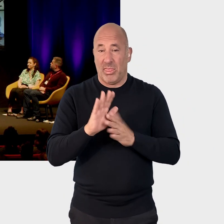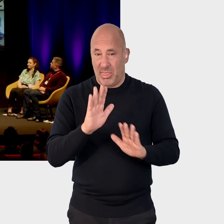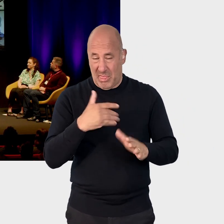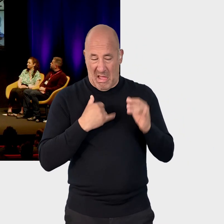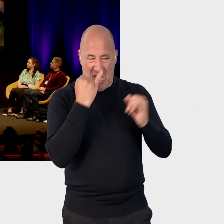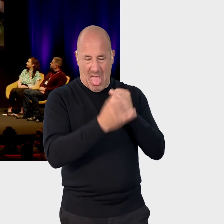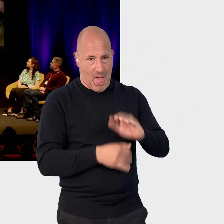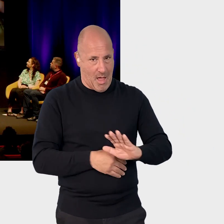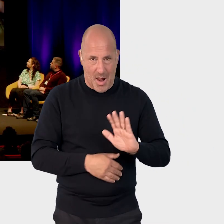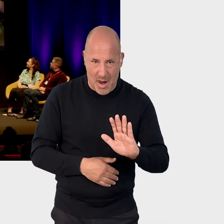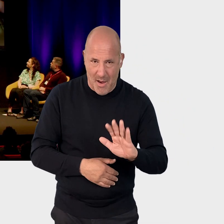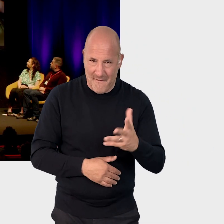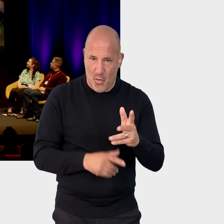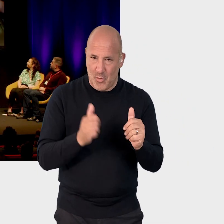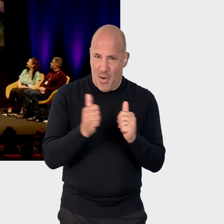experts.